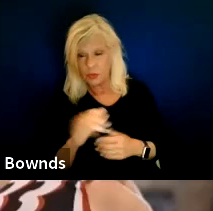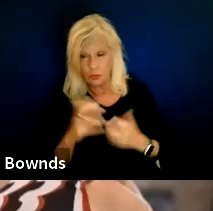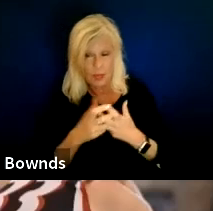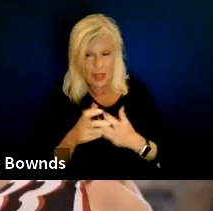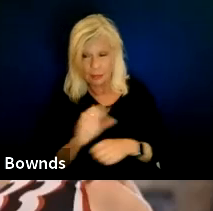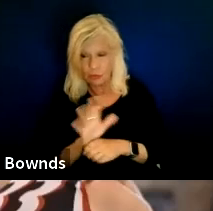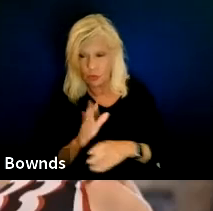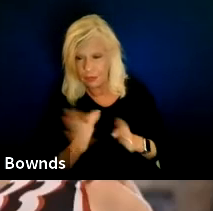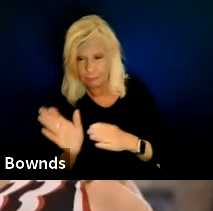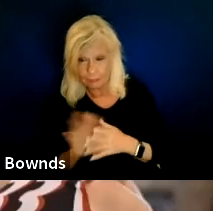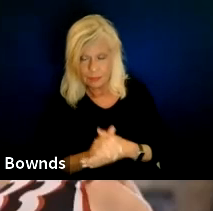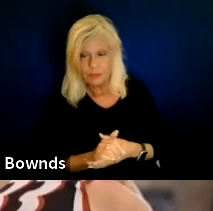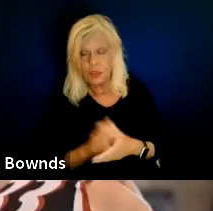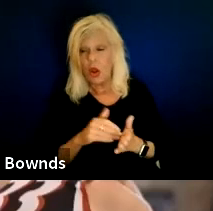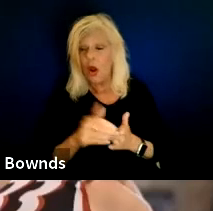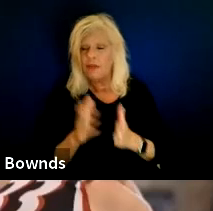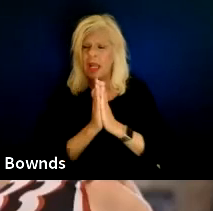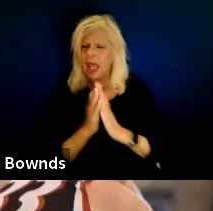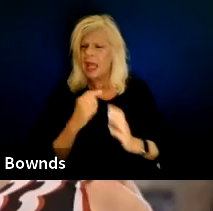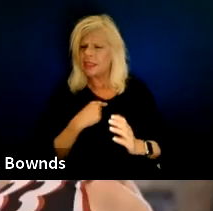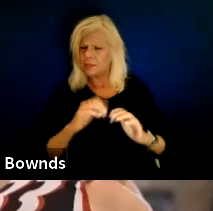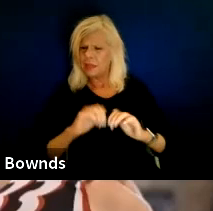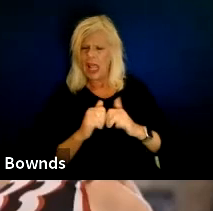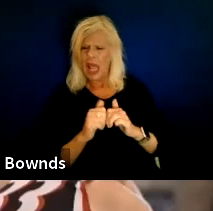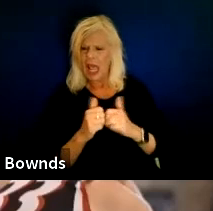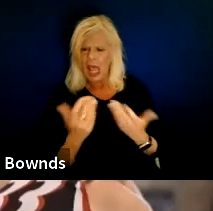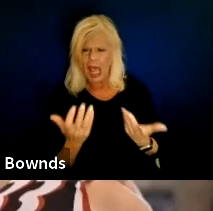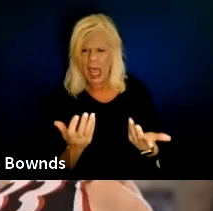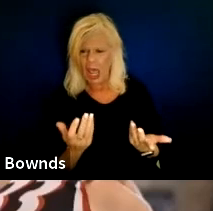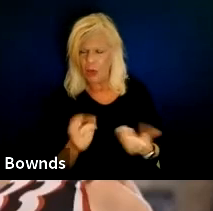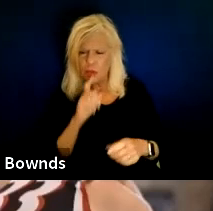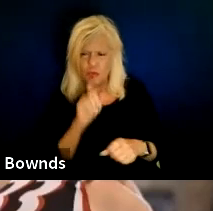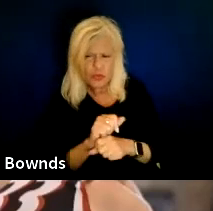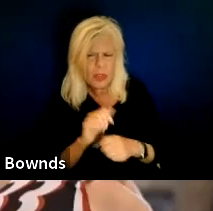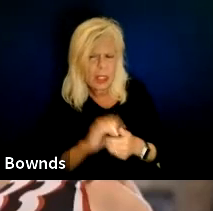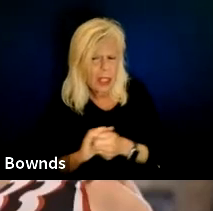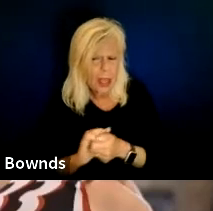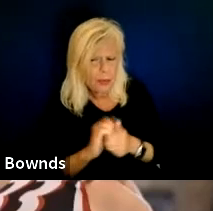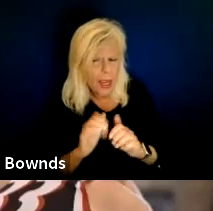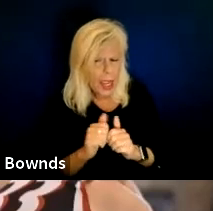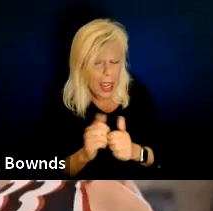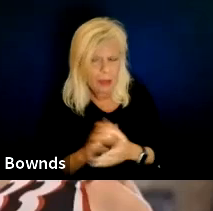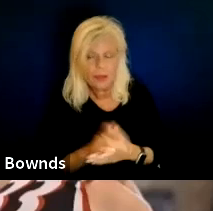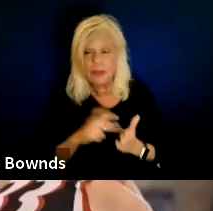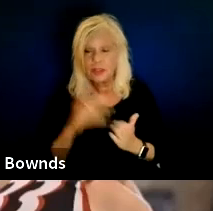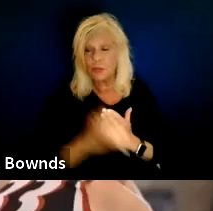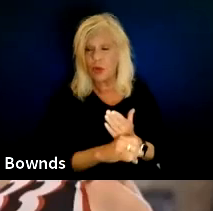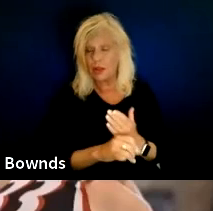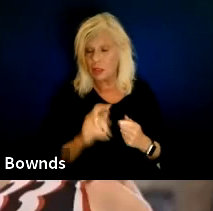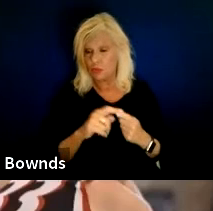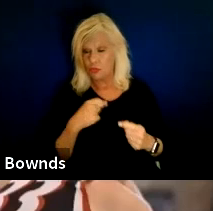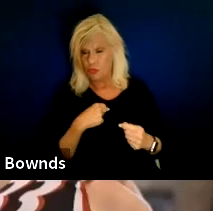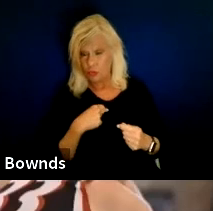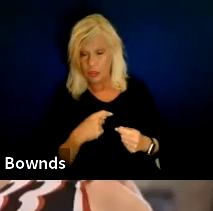I often get asked how we truly collaborate, and this project to me is